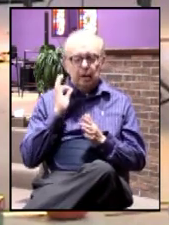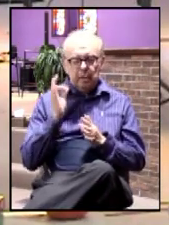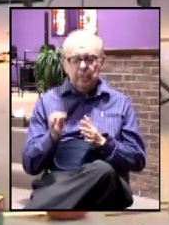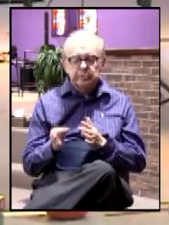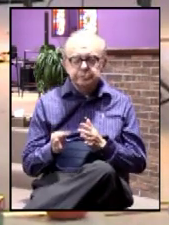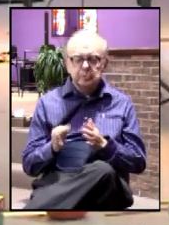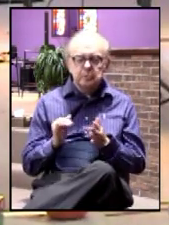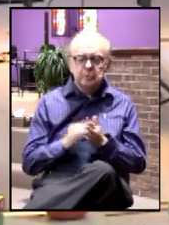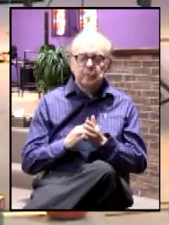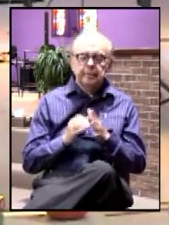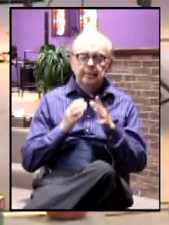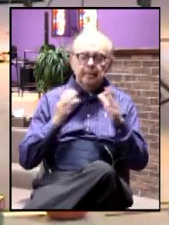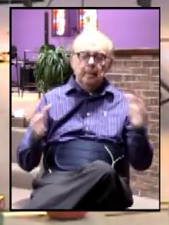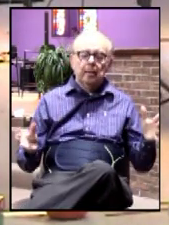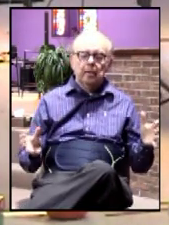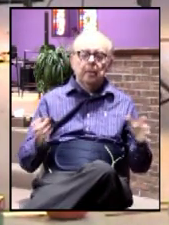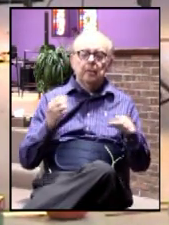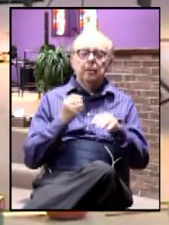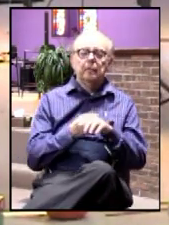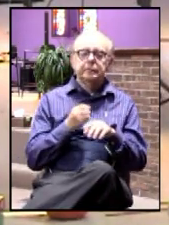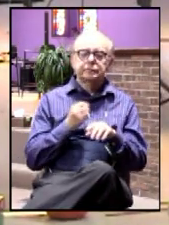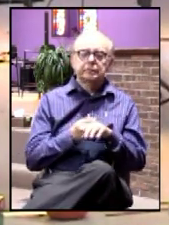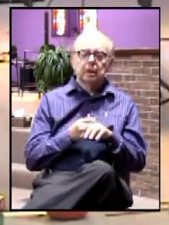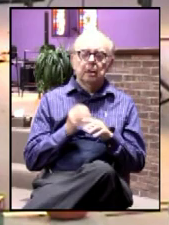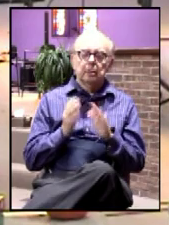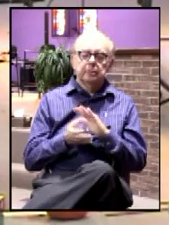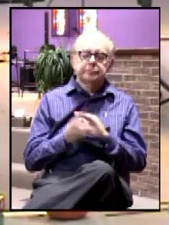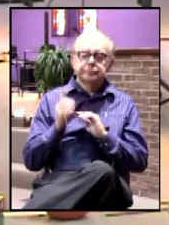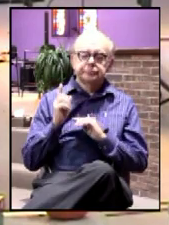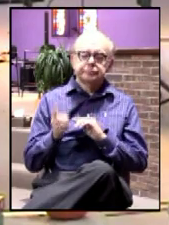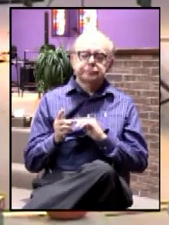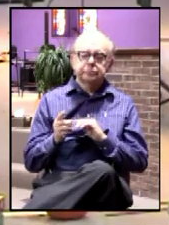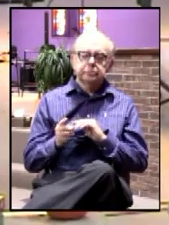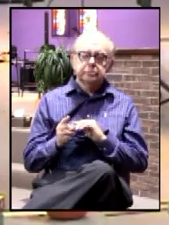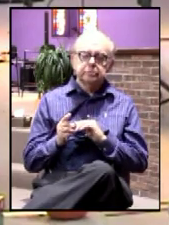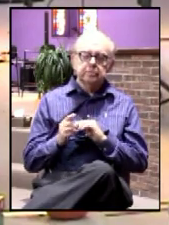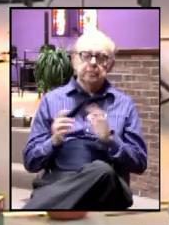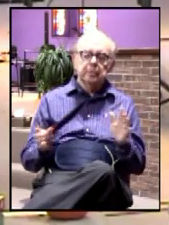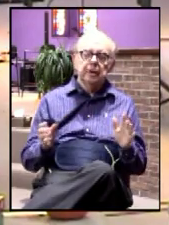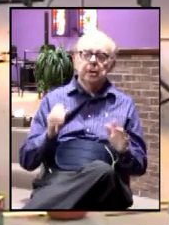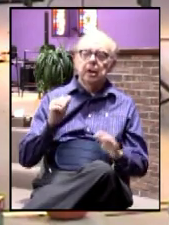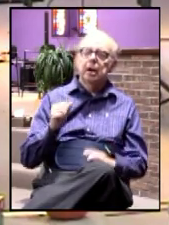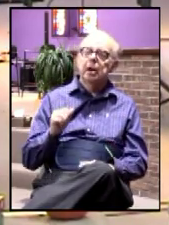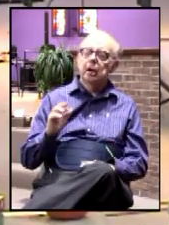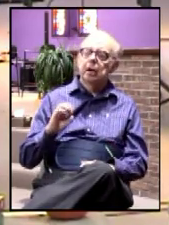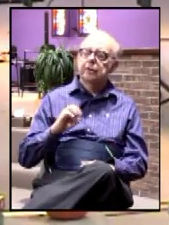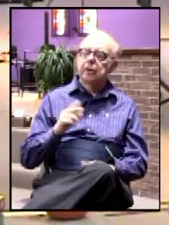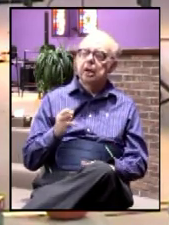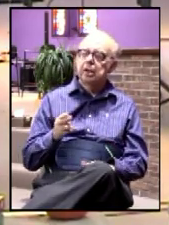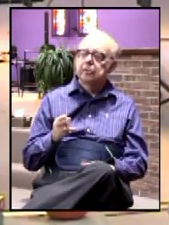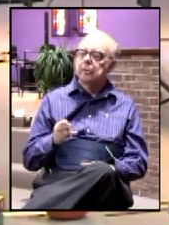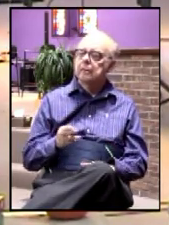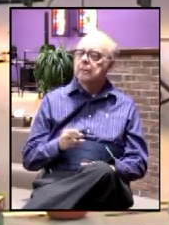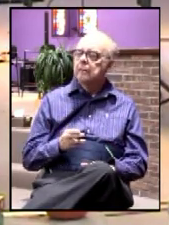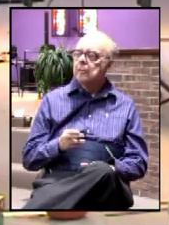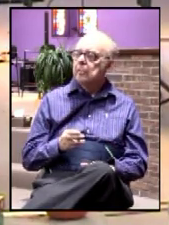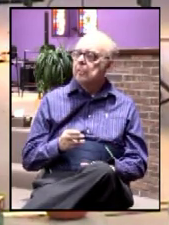eventually that big rock became one big arch.